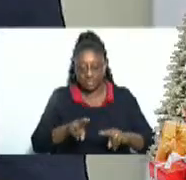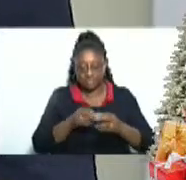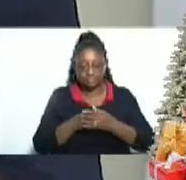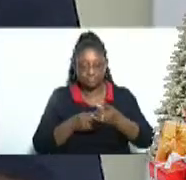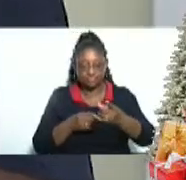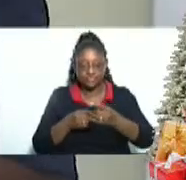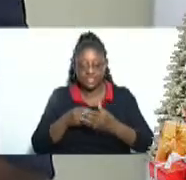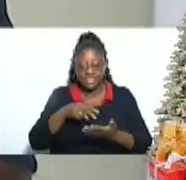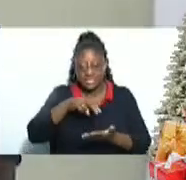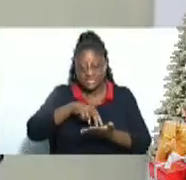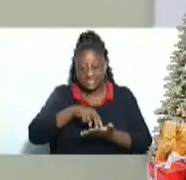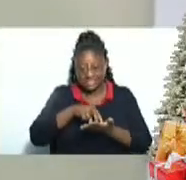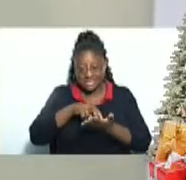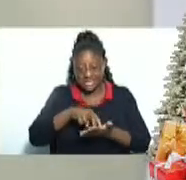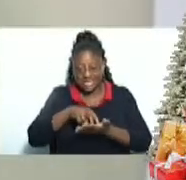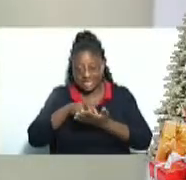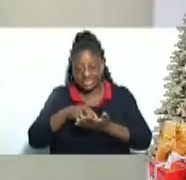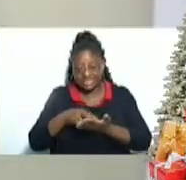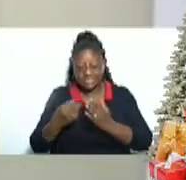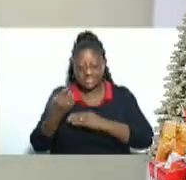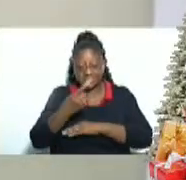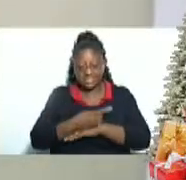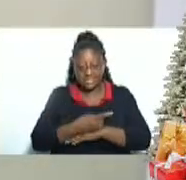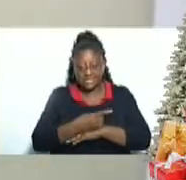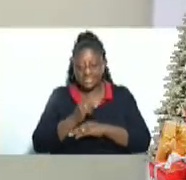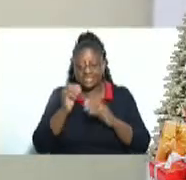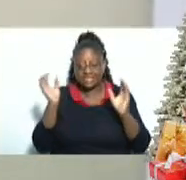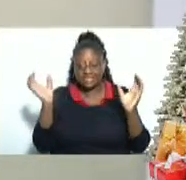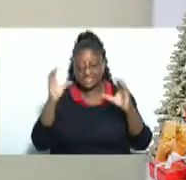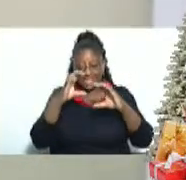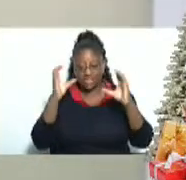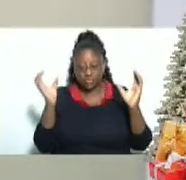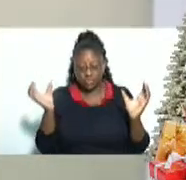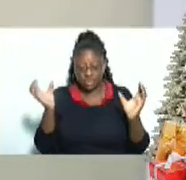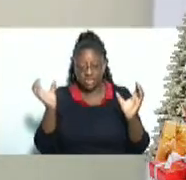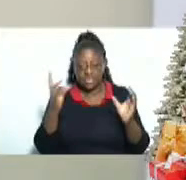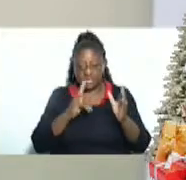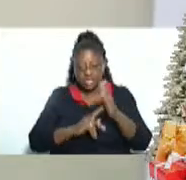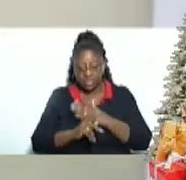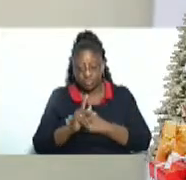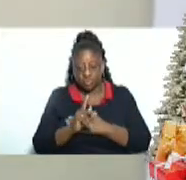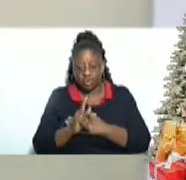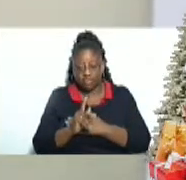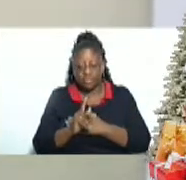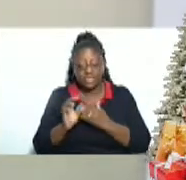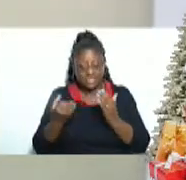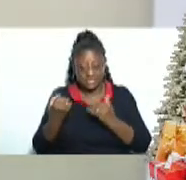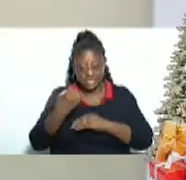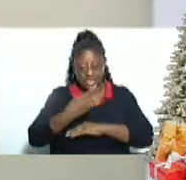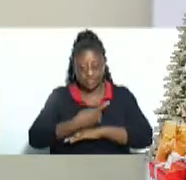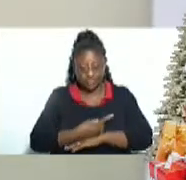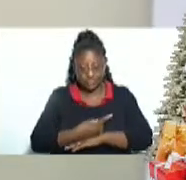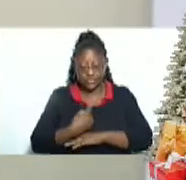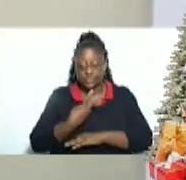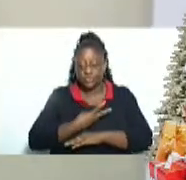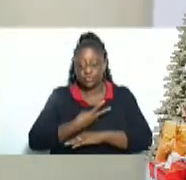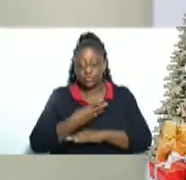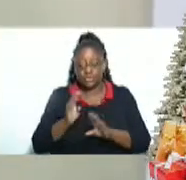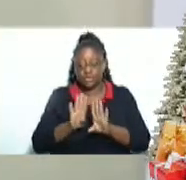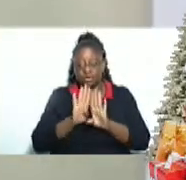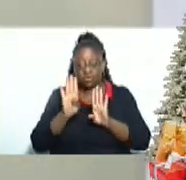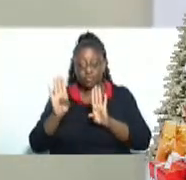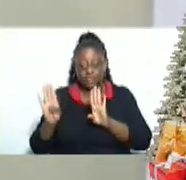today to celebrate the expansion of this praiseworthy program. Today, we announced the